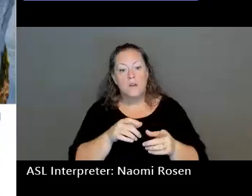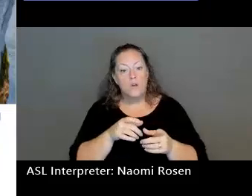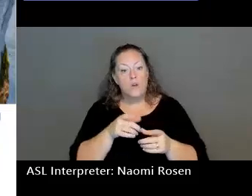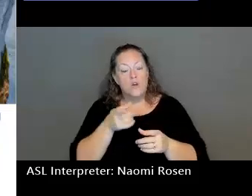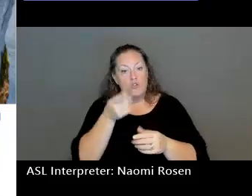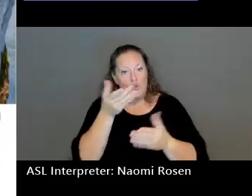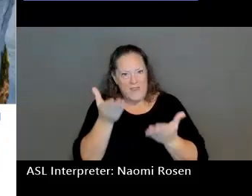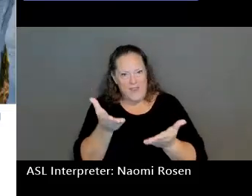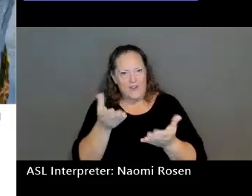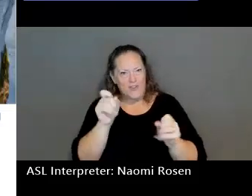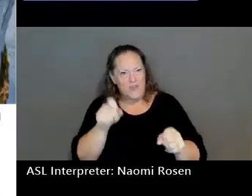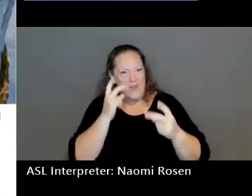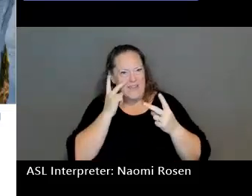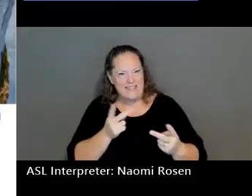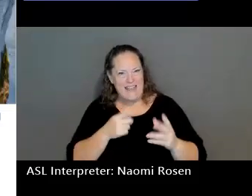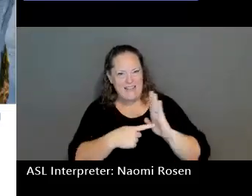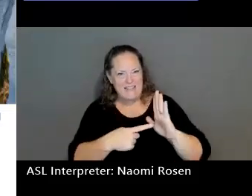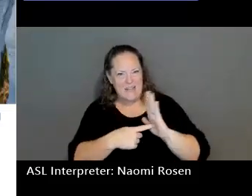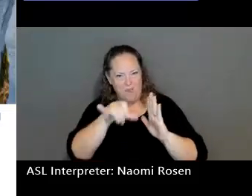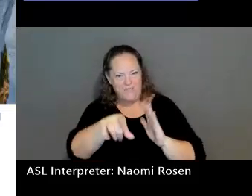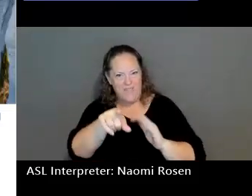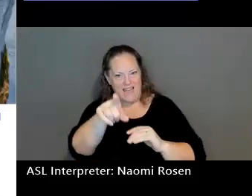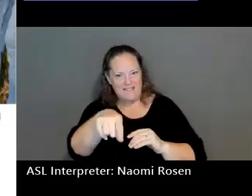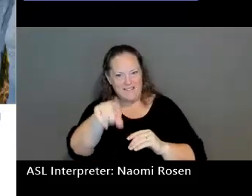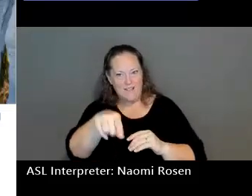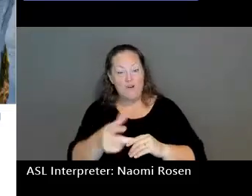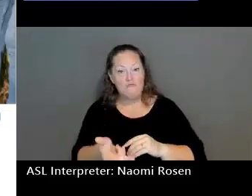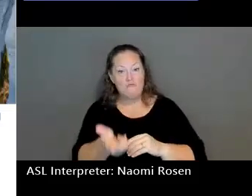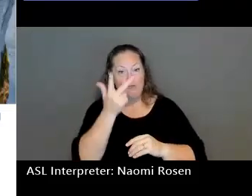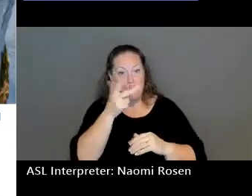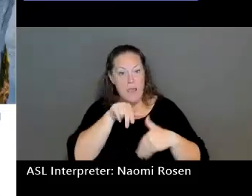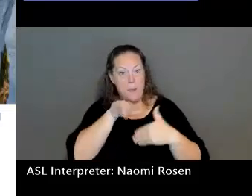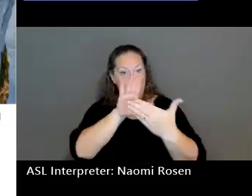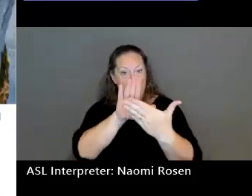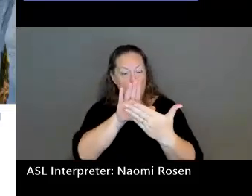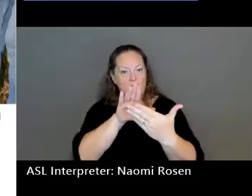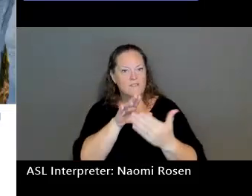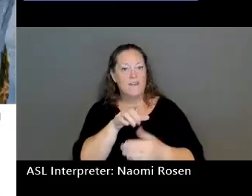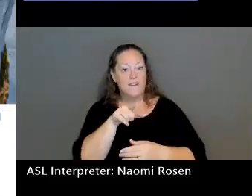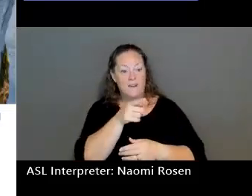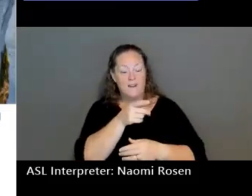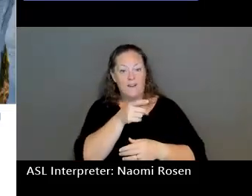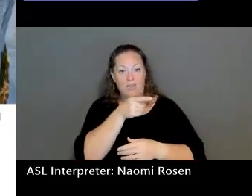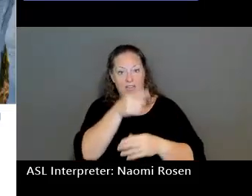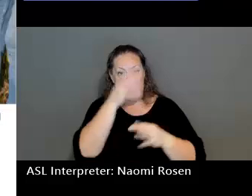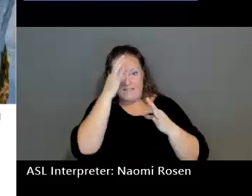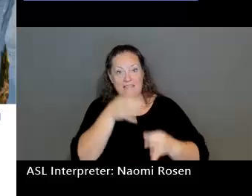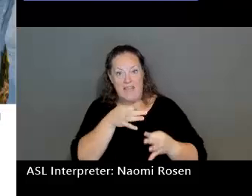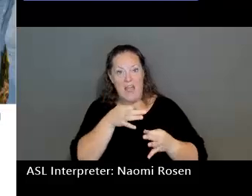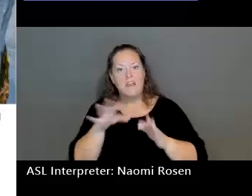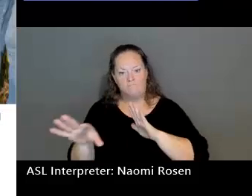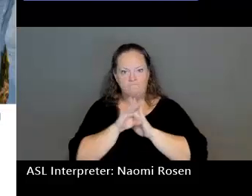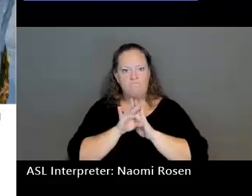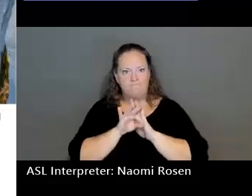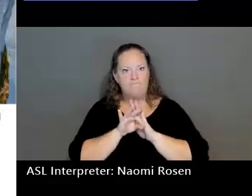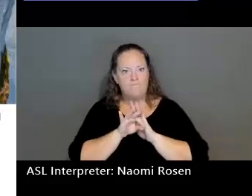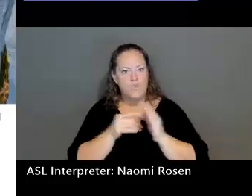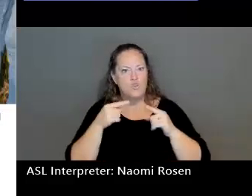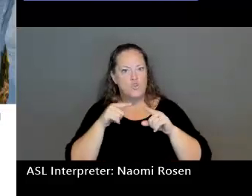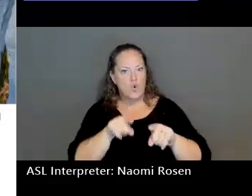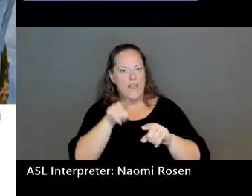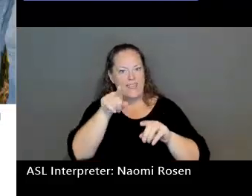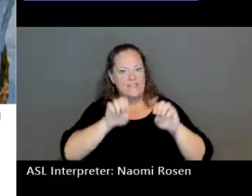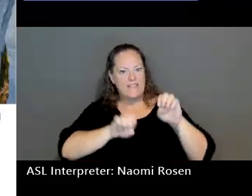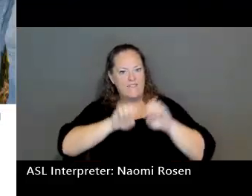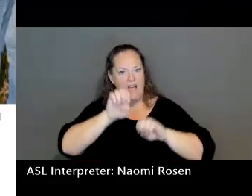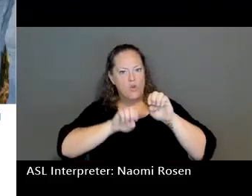here you can see an example of 3 practices that they chose by doing this planification process, but they were already